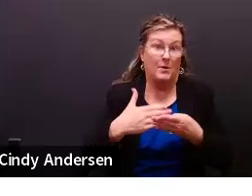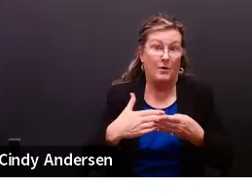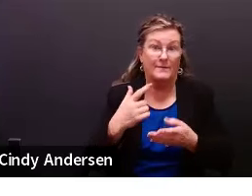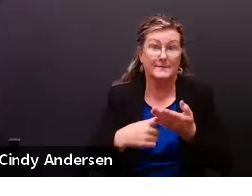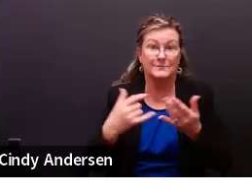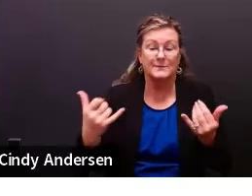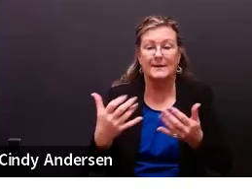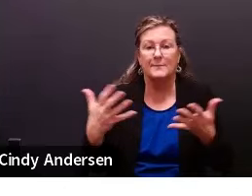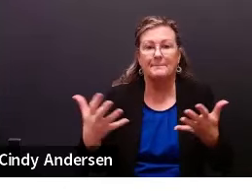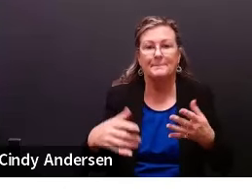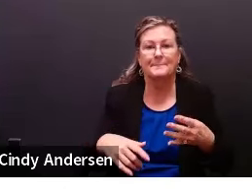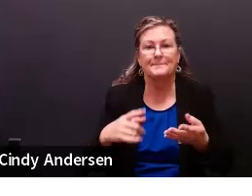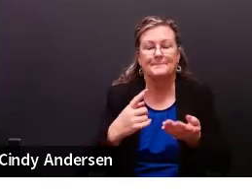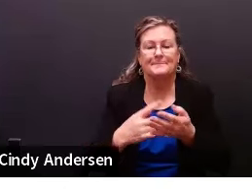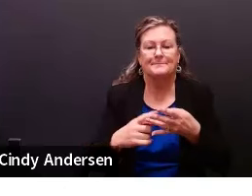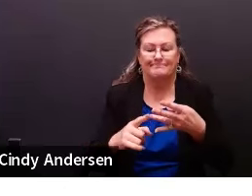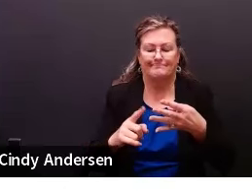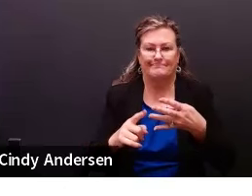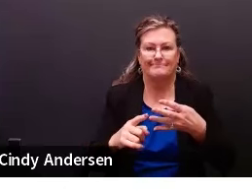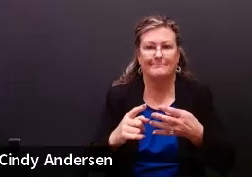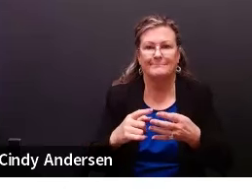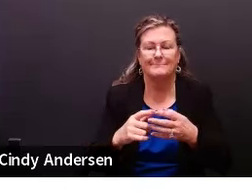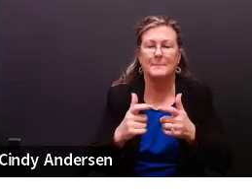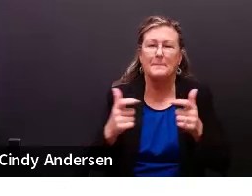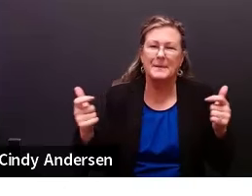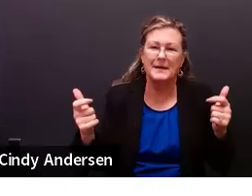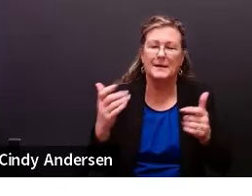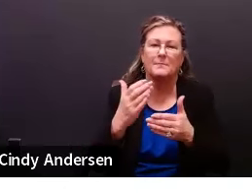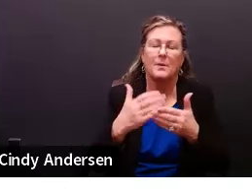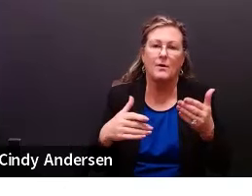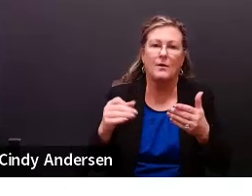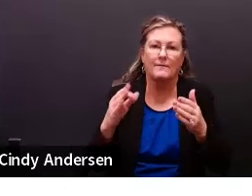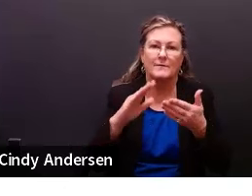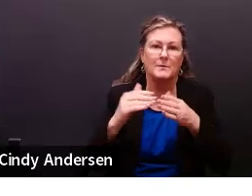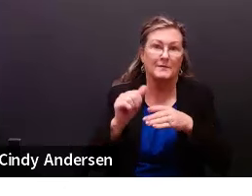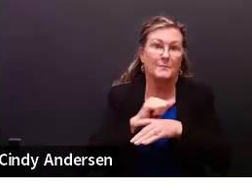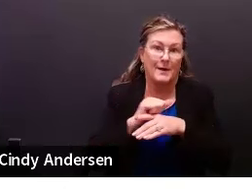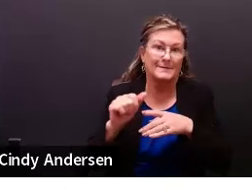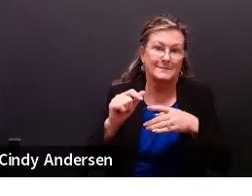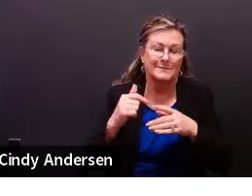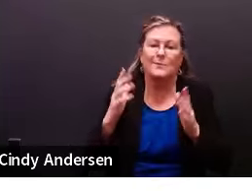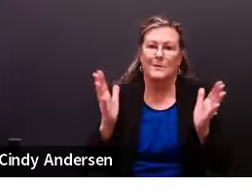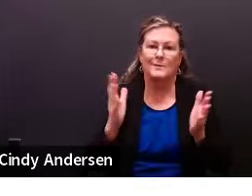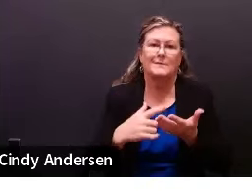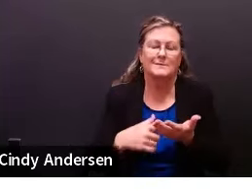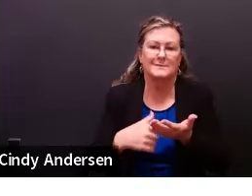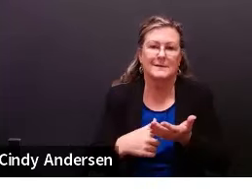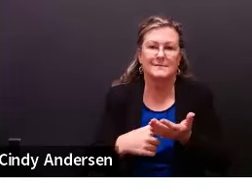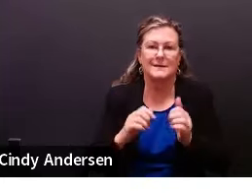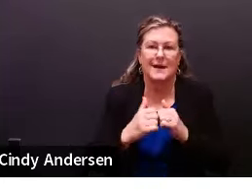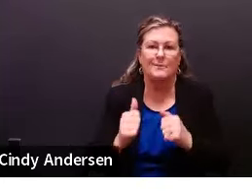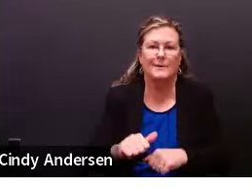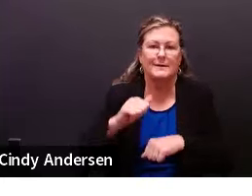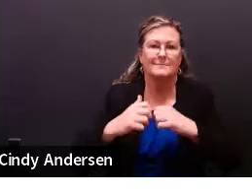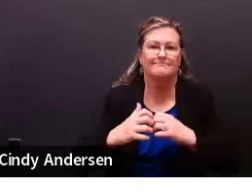talking about is discussion is a huge part of community of practice. So we're going to discuss